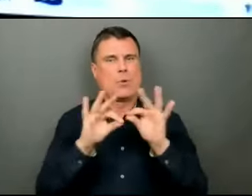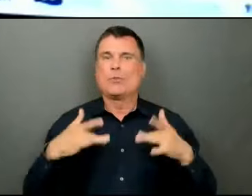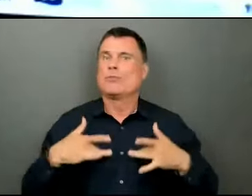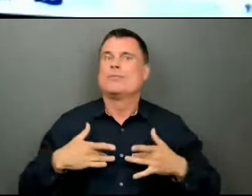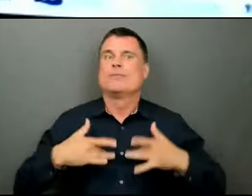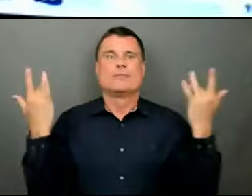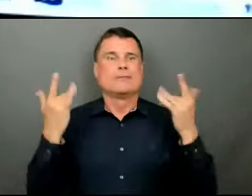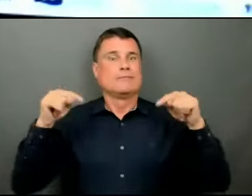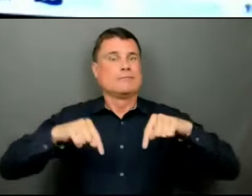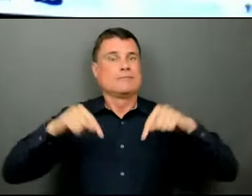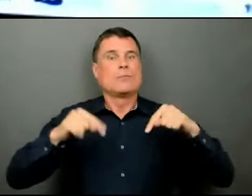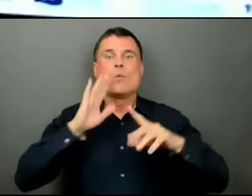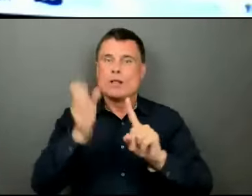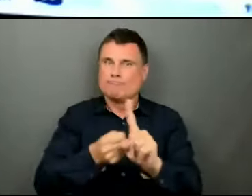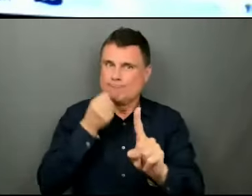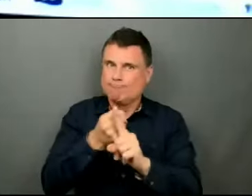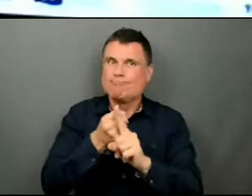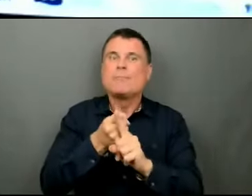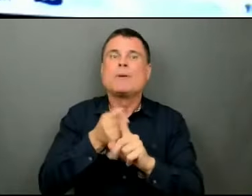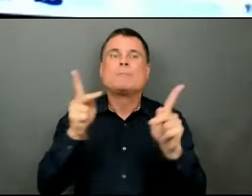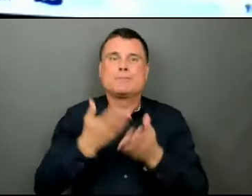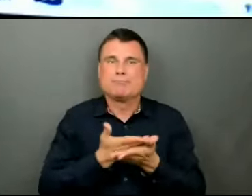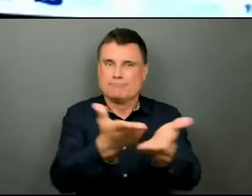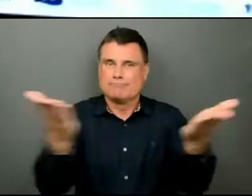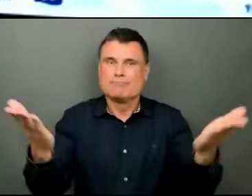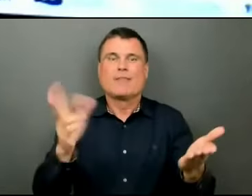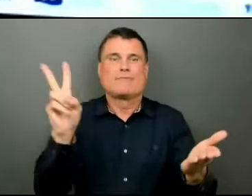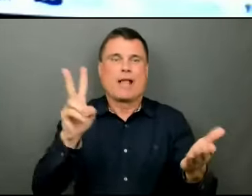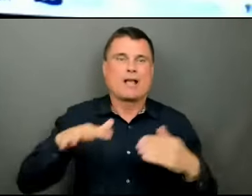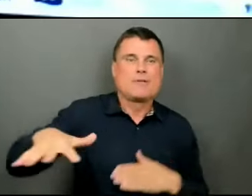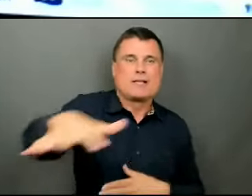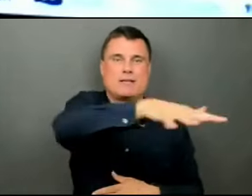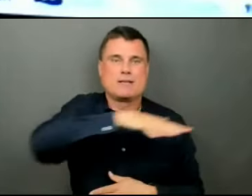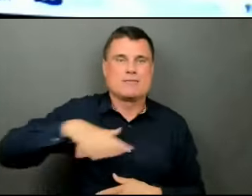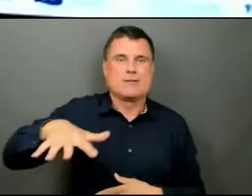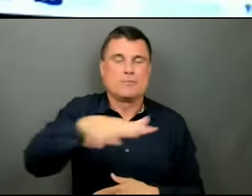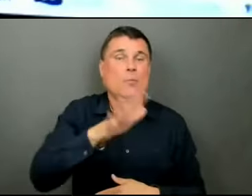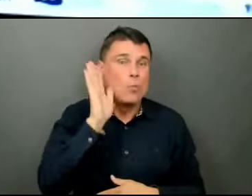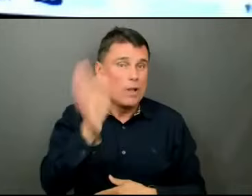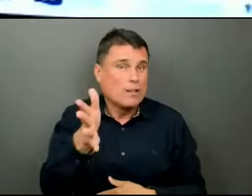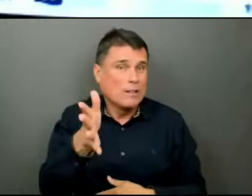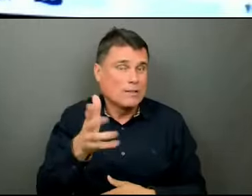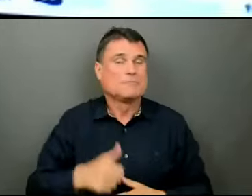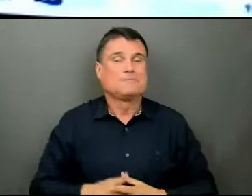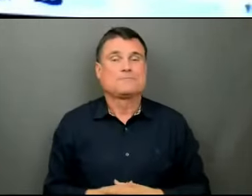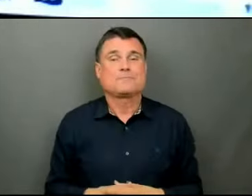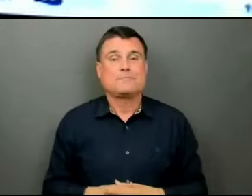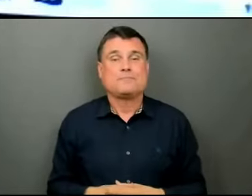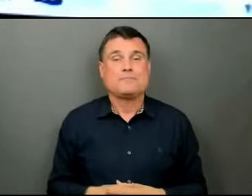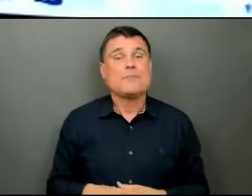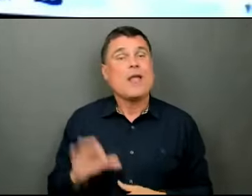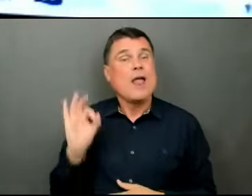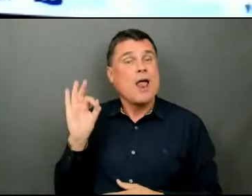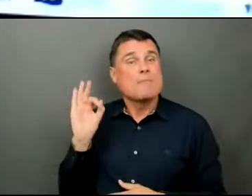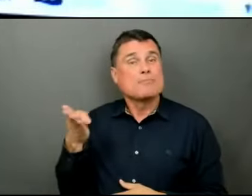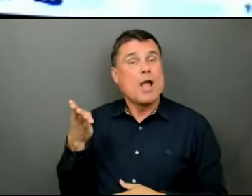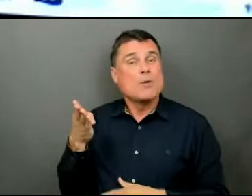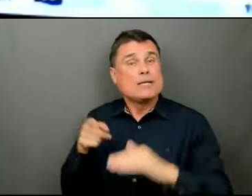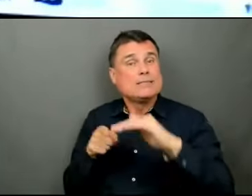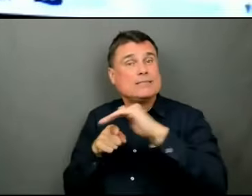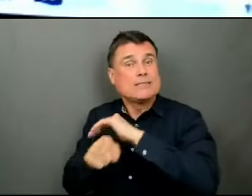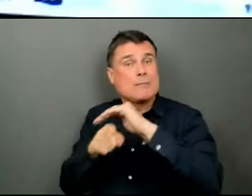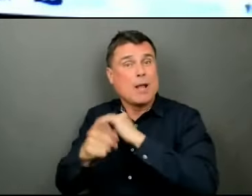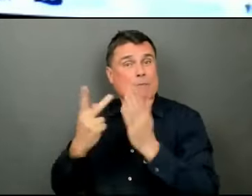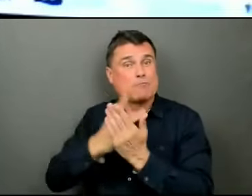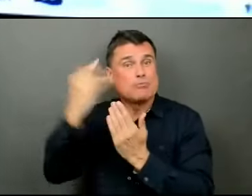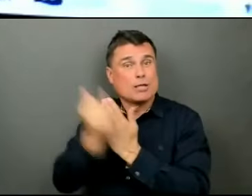folks in the greater Vancouver area. The beginning of construction of the Broadway Subway Project, an extension of